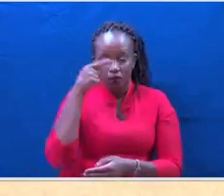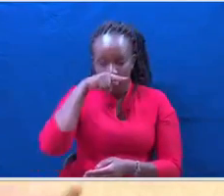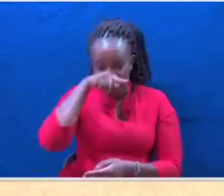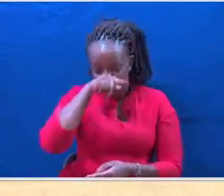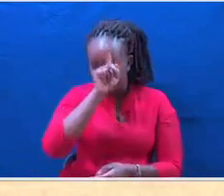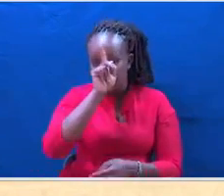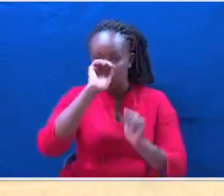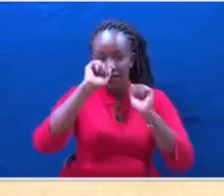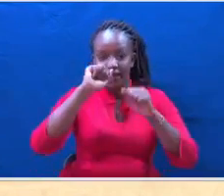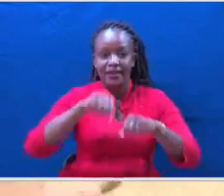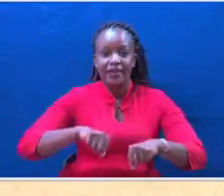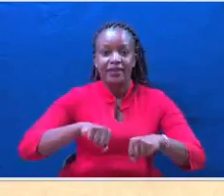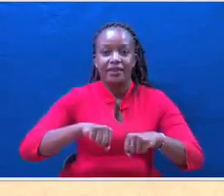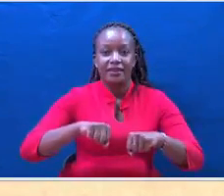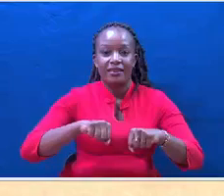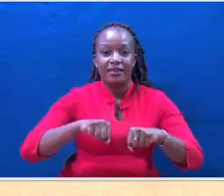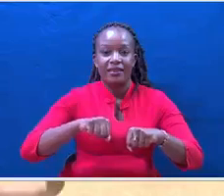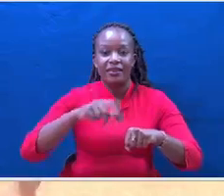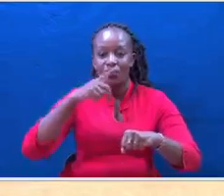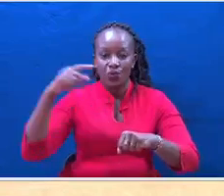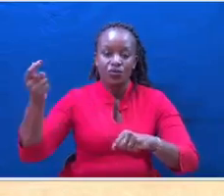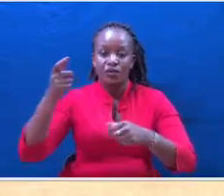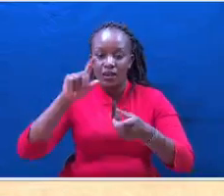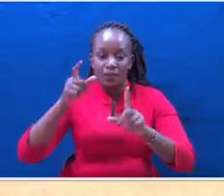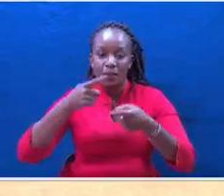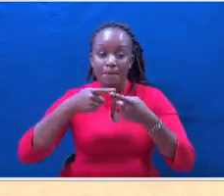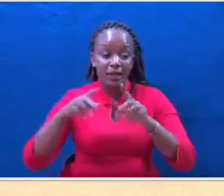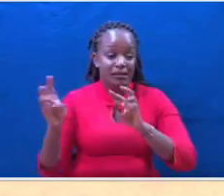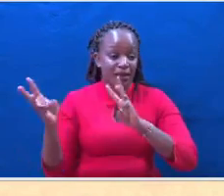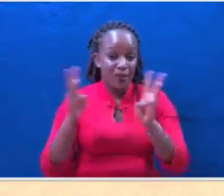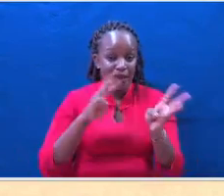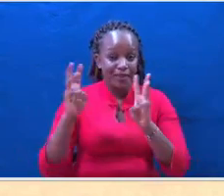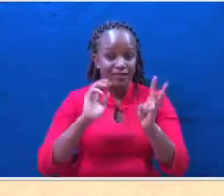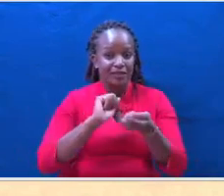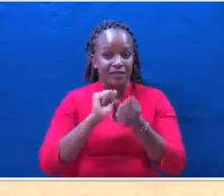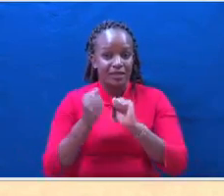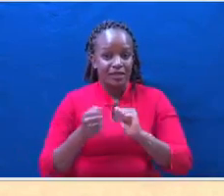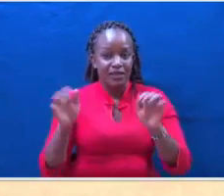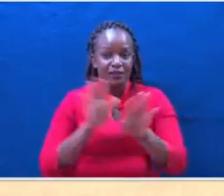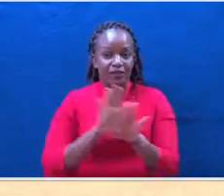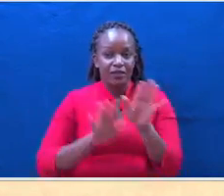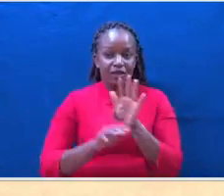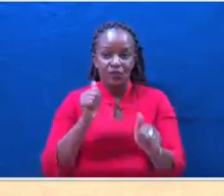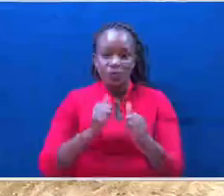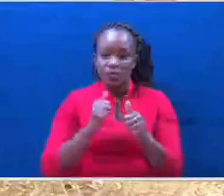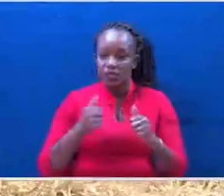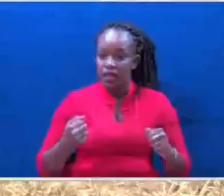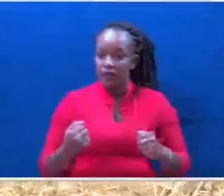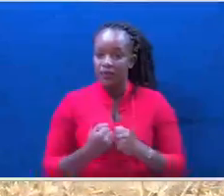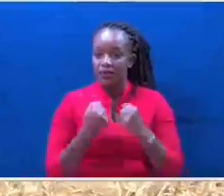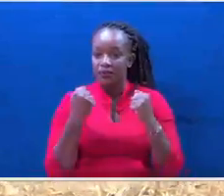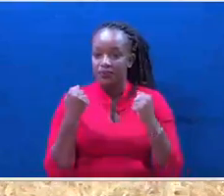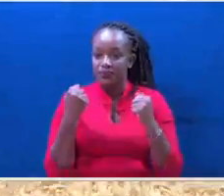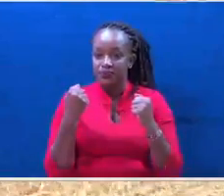we can be able to take them to the lab, but think about the climate change and everything that is happening. There are things that are irreversible that will happen. This